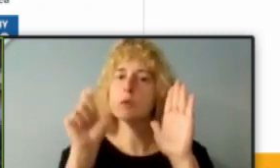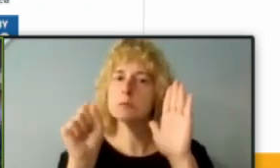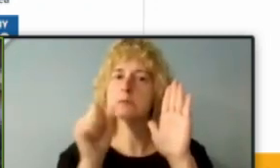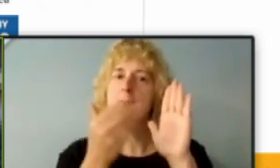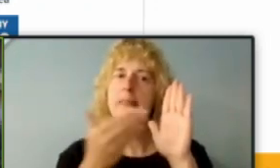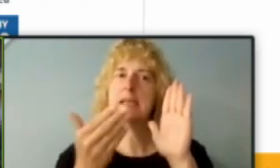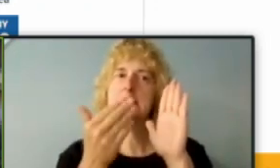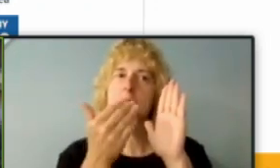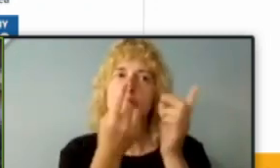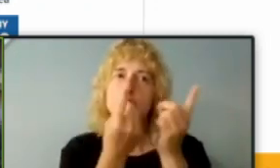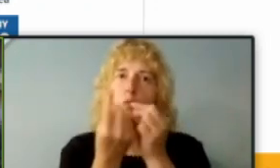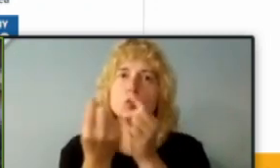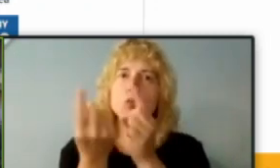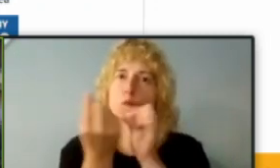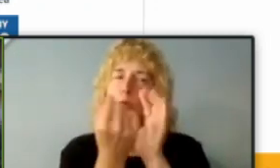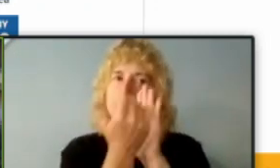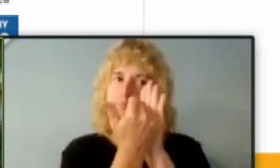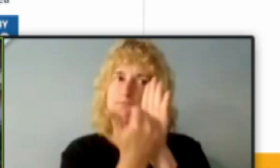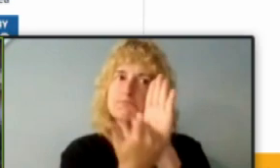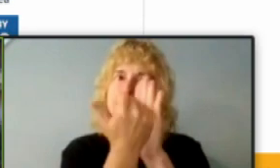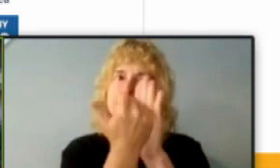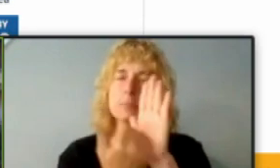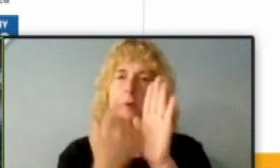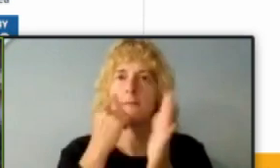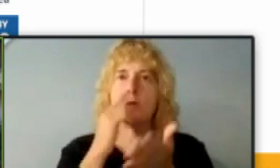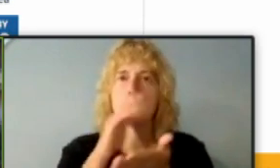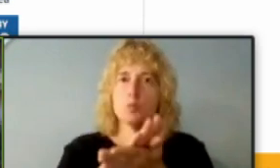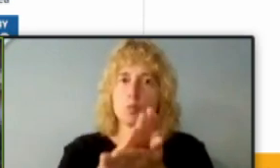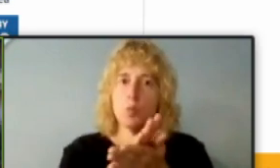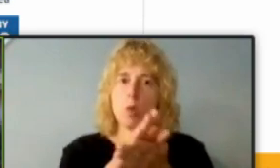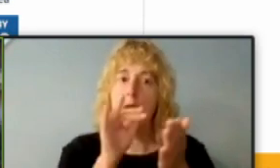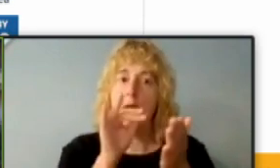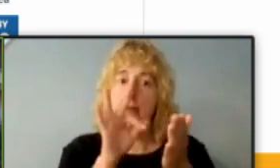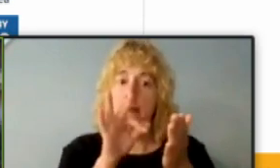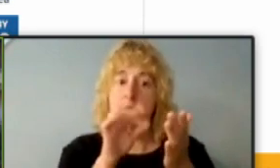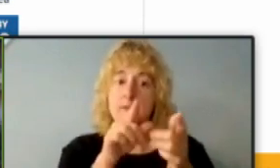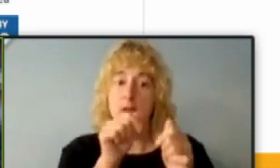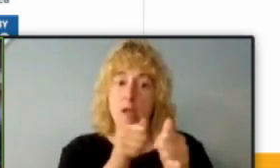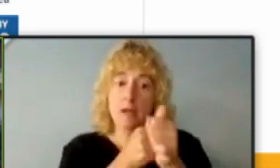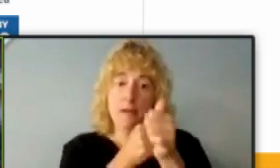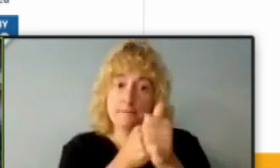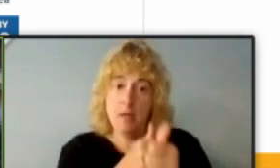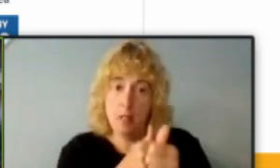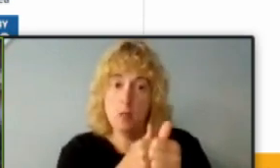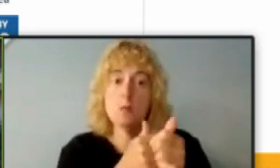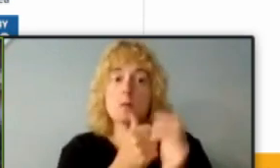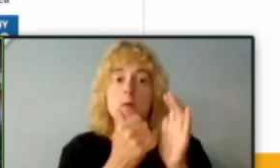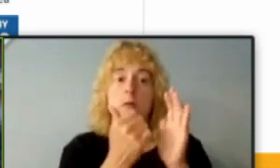to do. And so if one can meet the considerations of